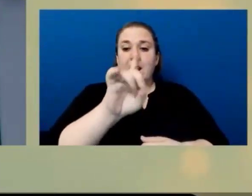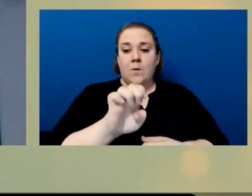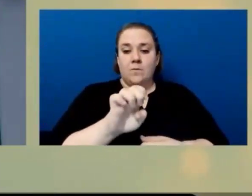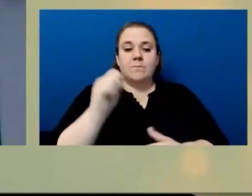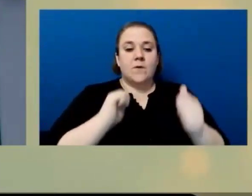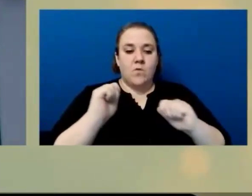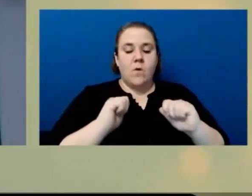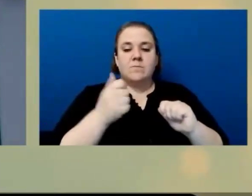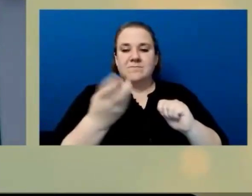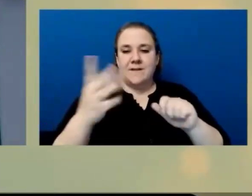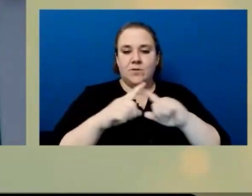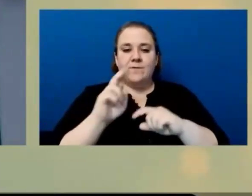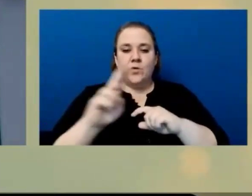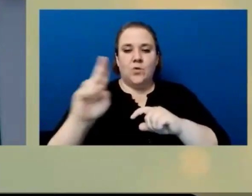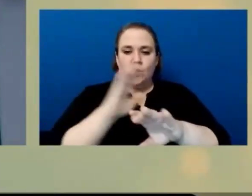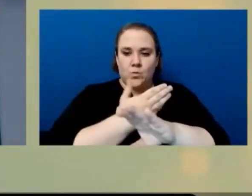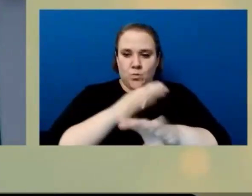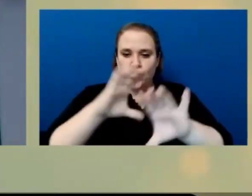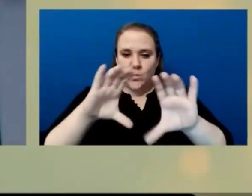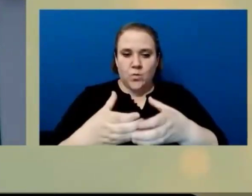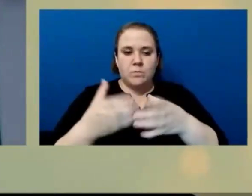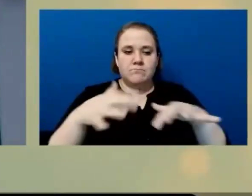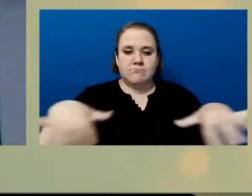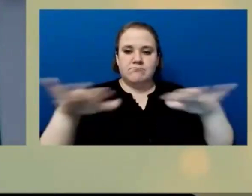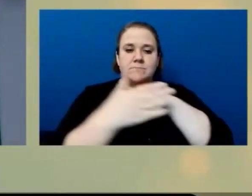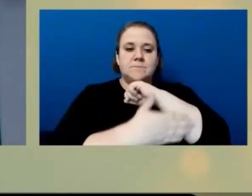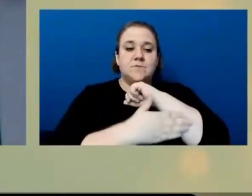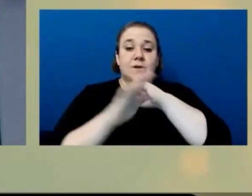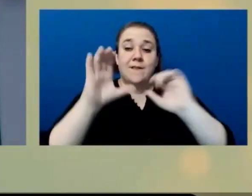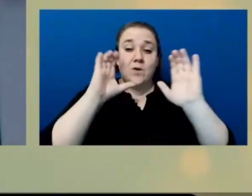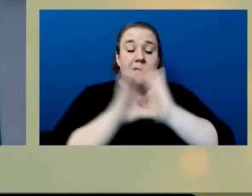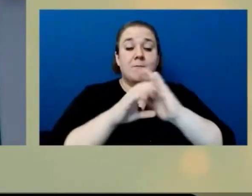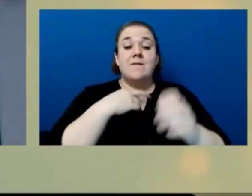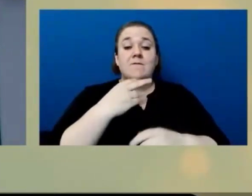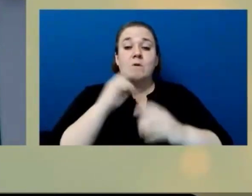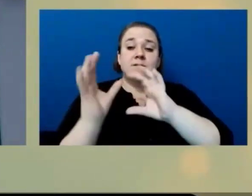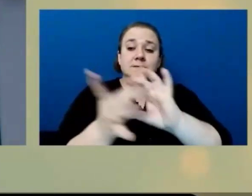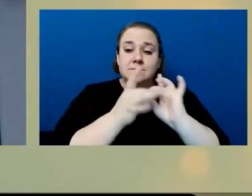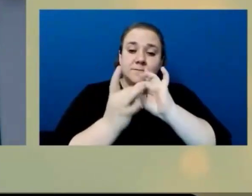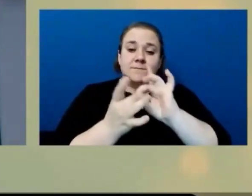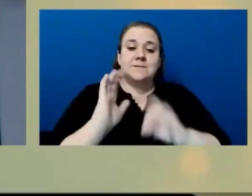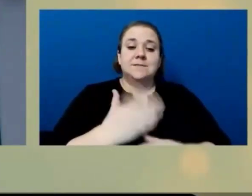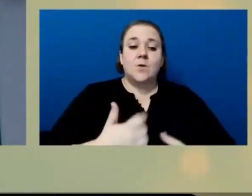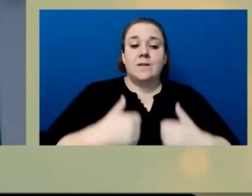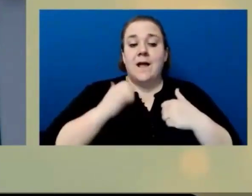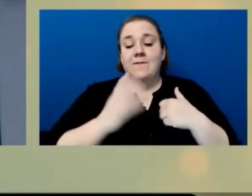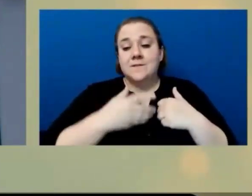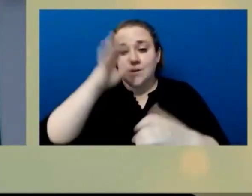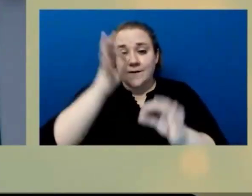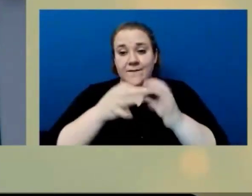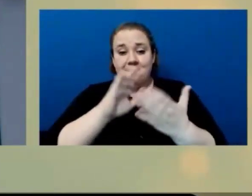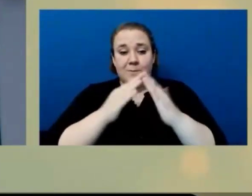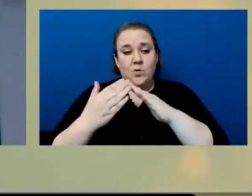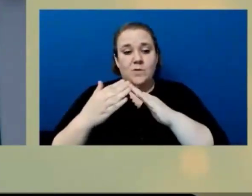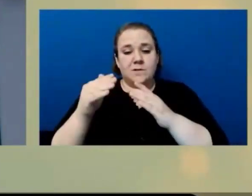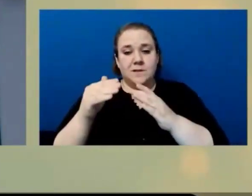with a prelude performed by several UU choirs from across the country, their images and voices woven together as our lives